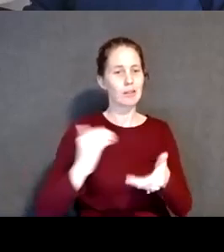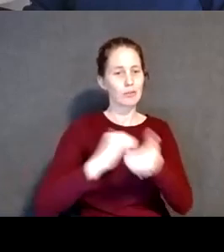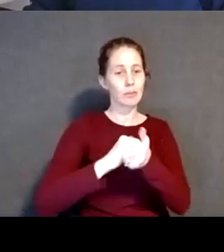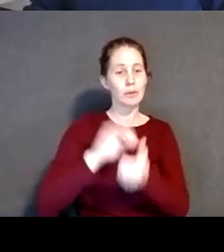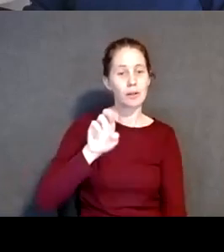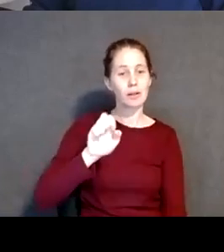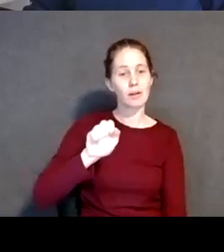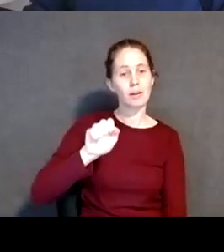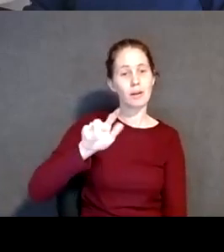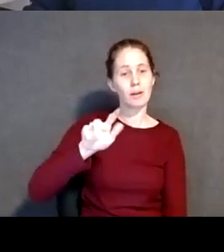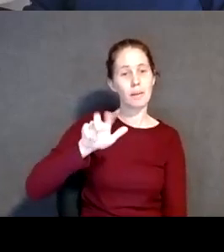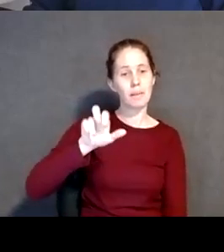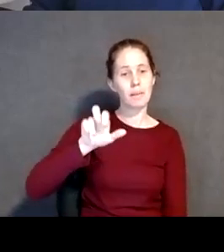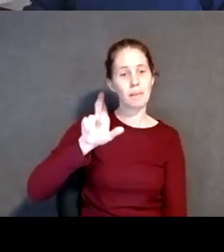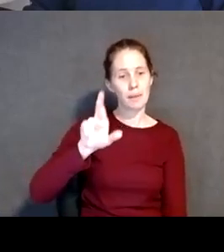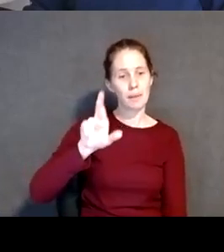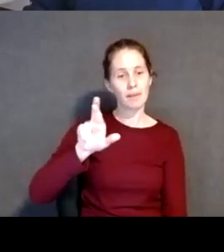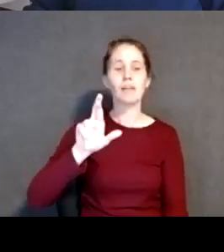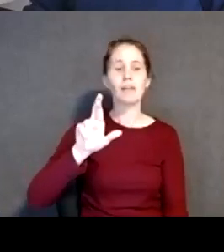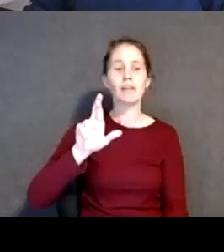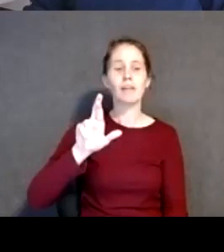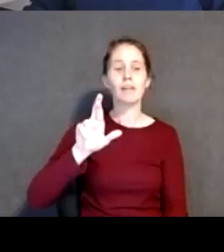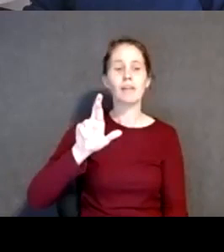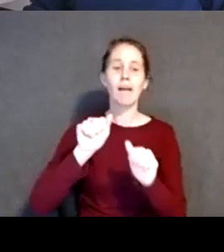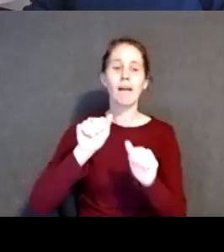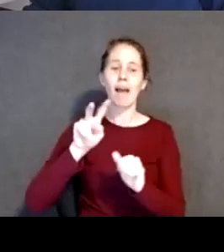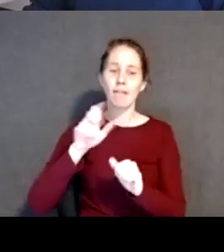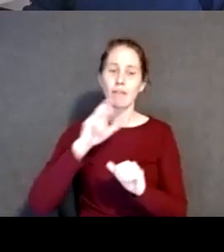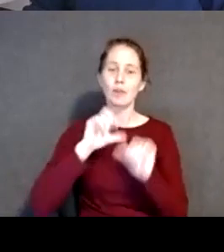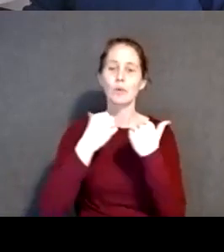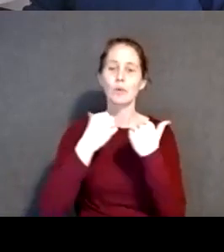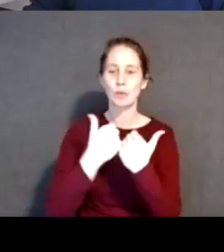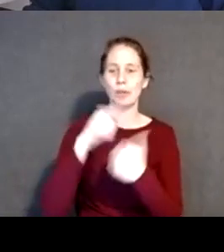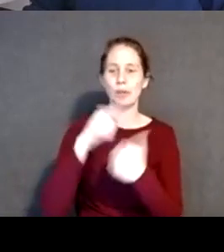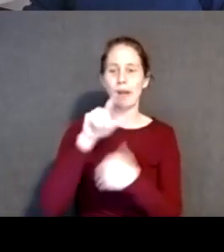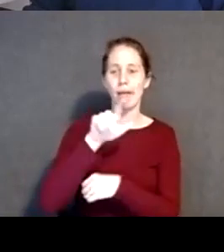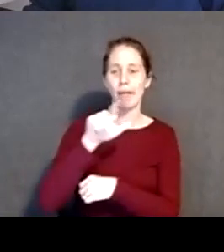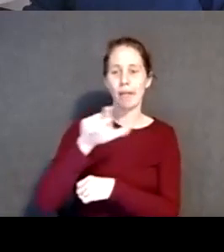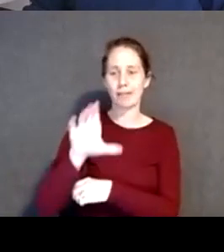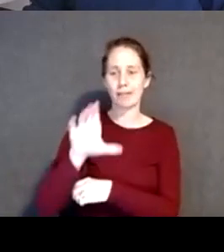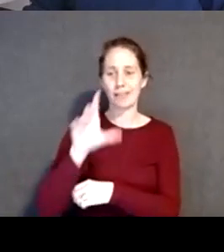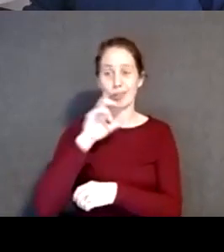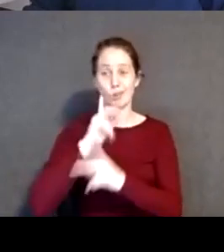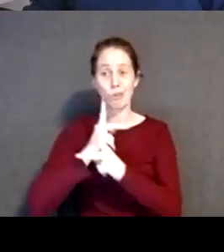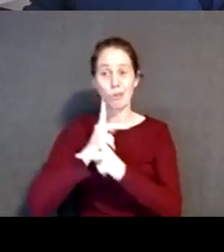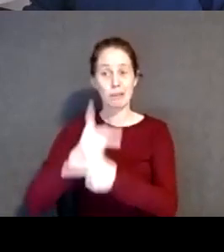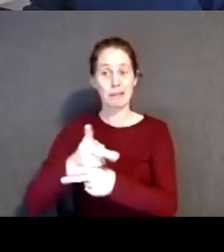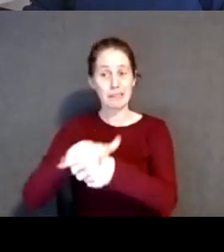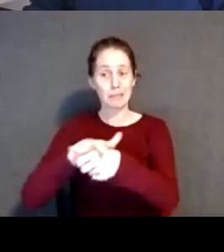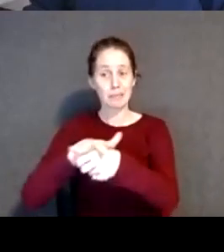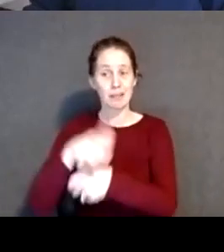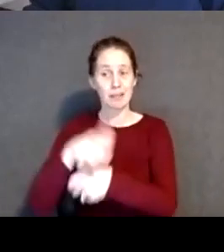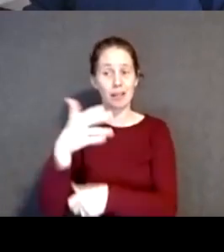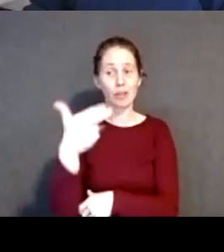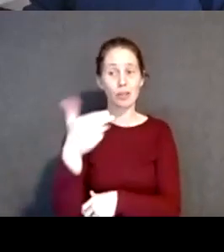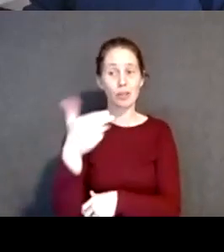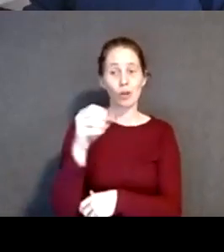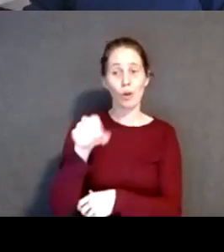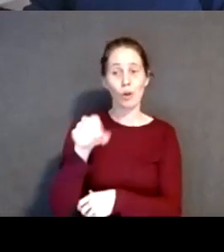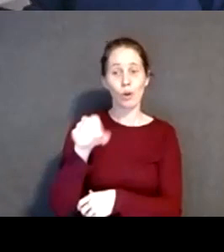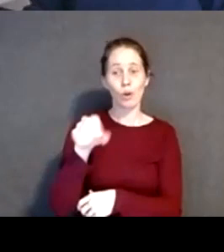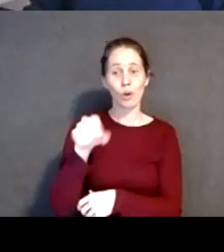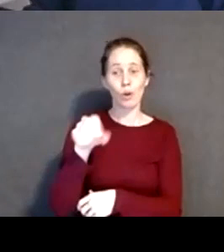Associates LLC to provide a leased space at 1301 Beaver Avenue for the purposes of housing